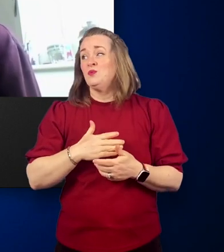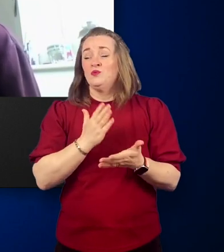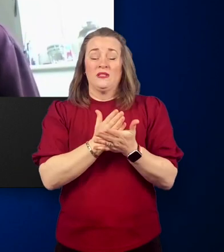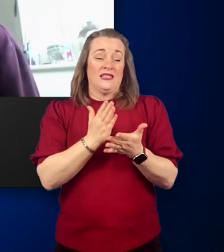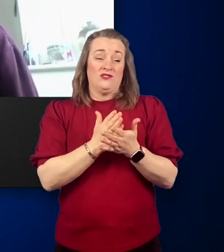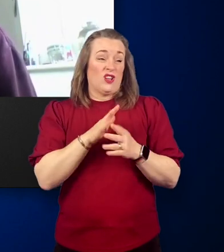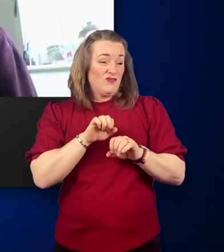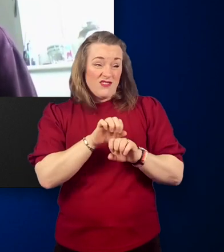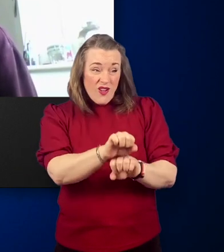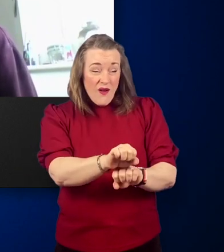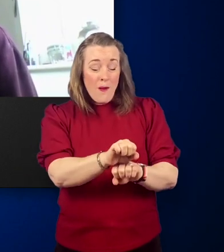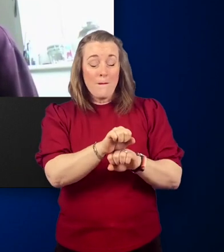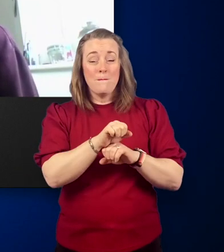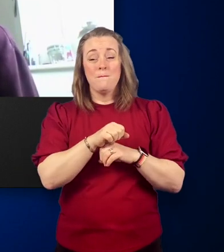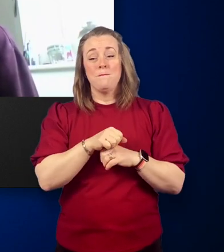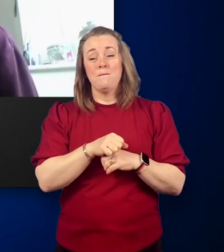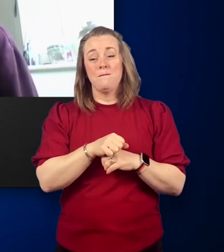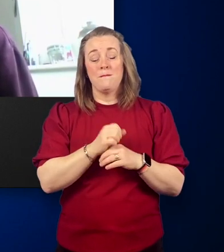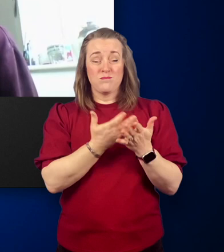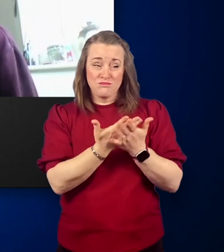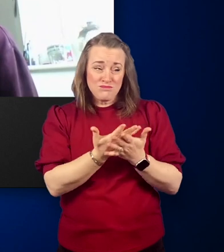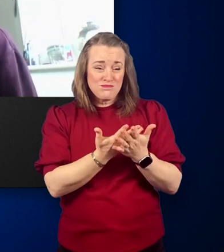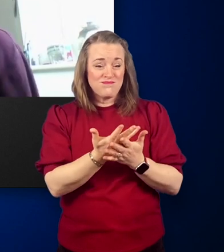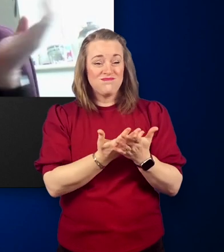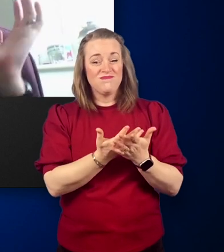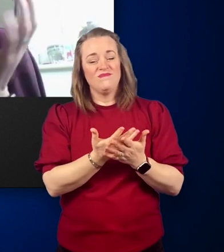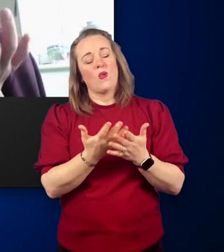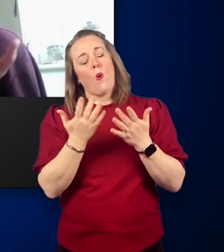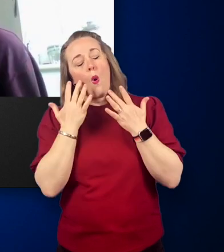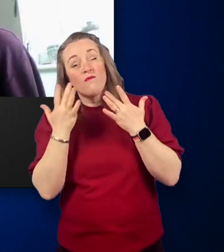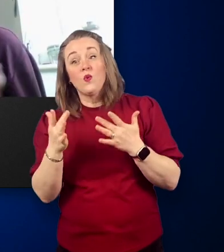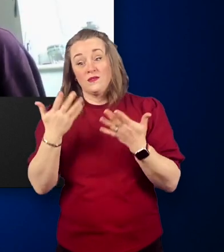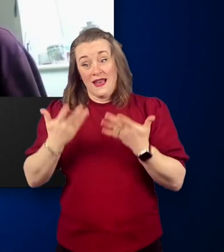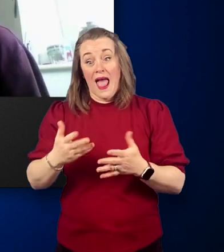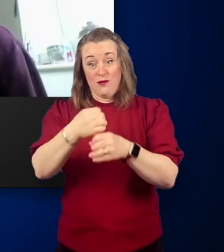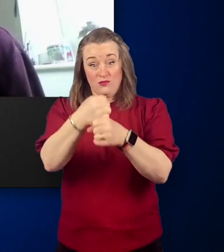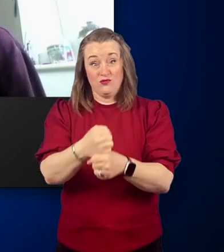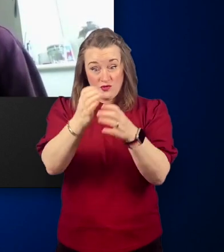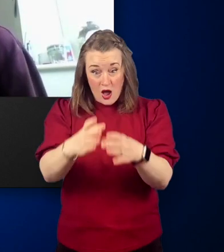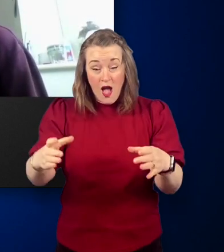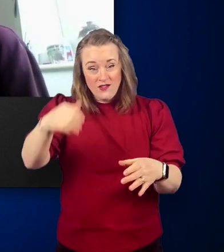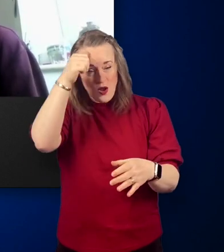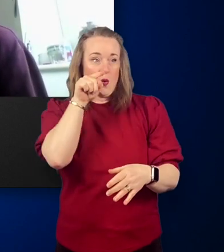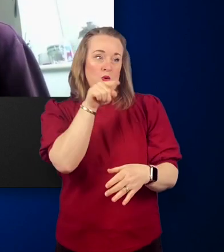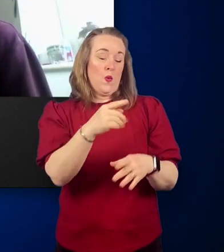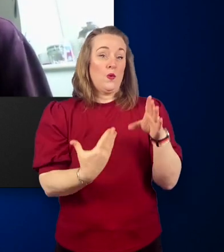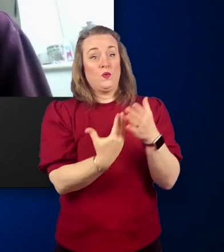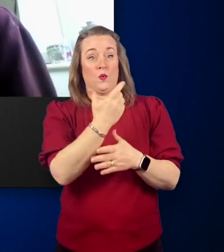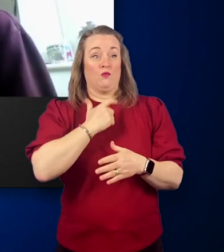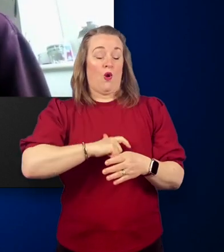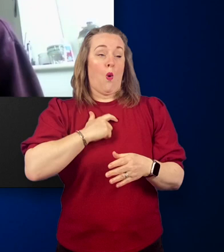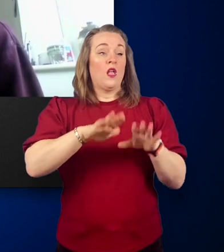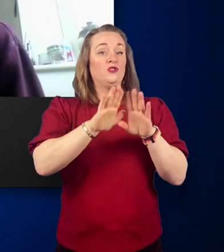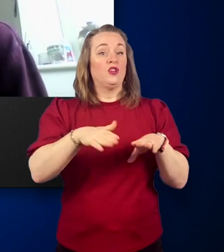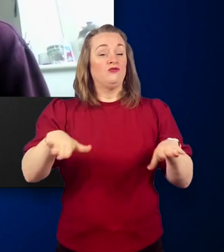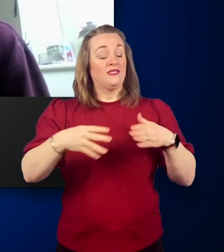kind of catch up and obviously the church know that you're our children lead, which is